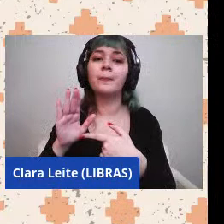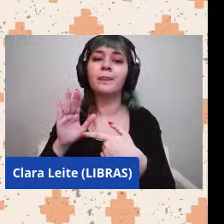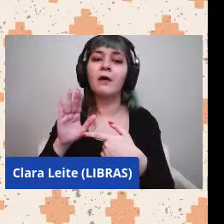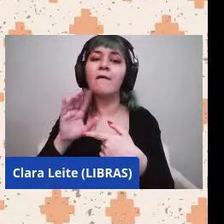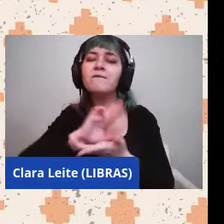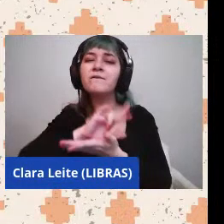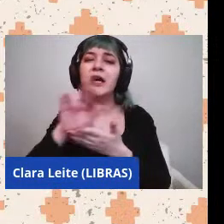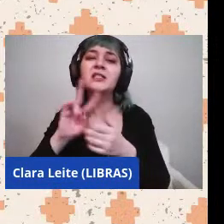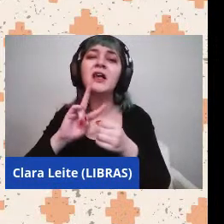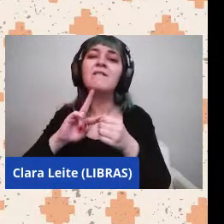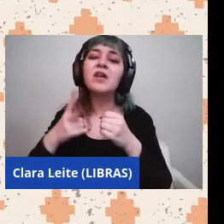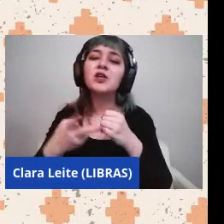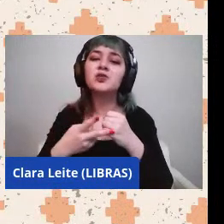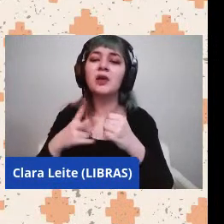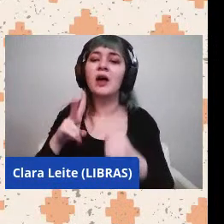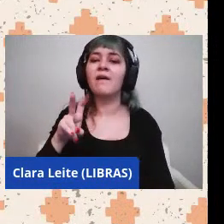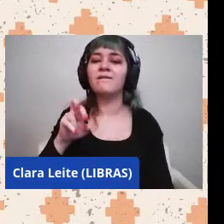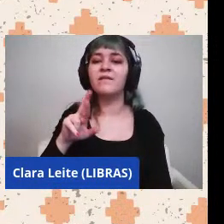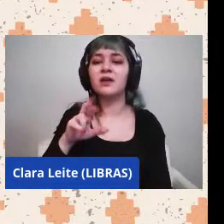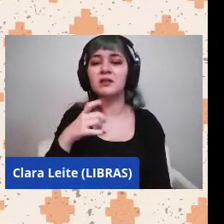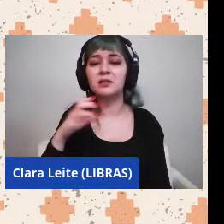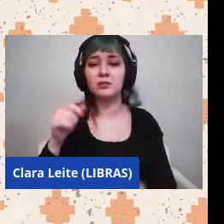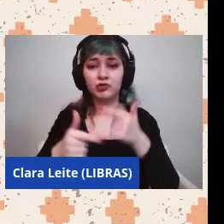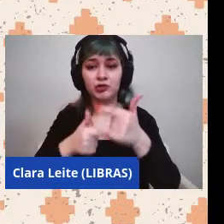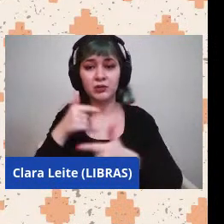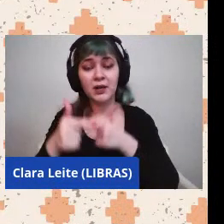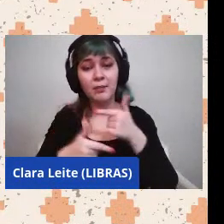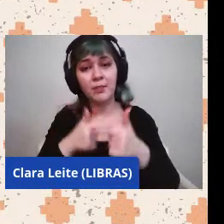is part of the sharing of